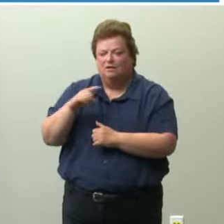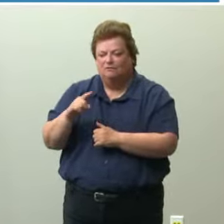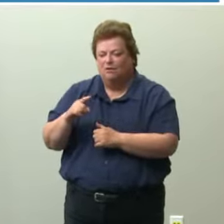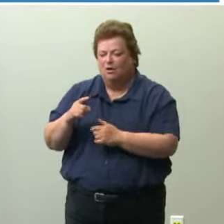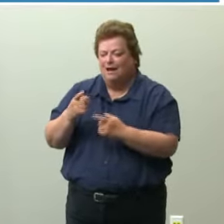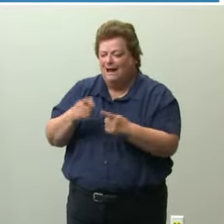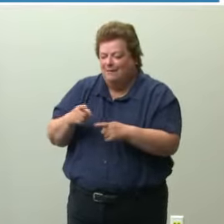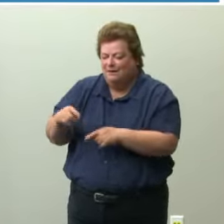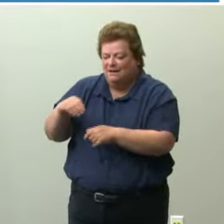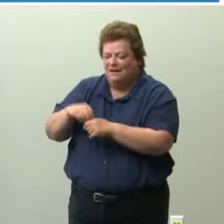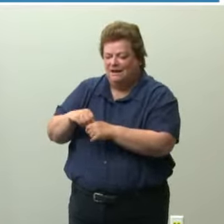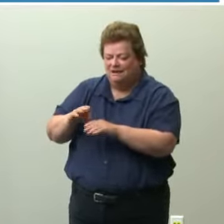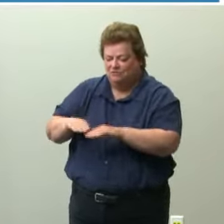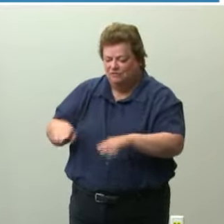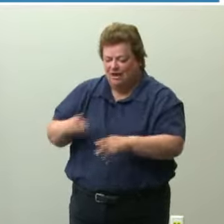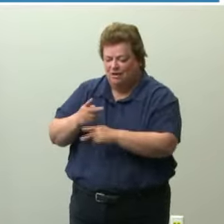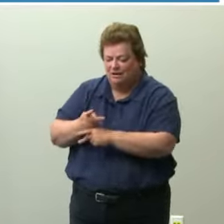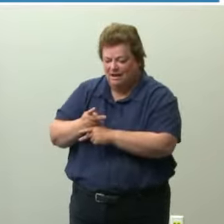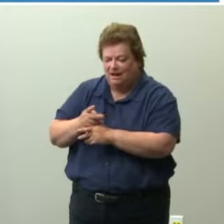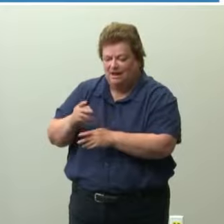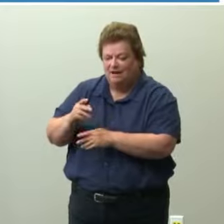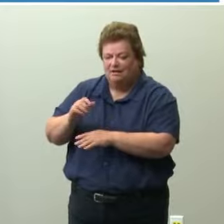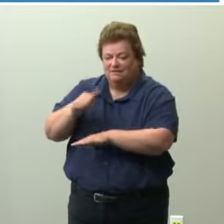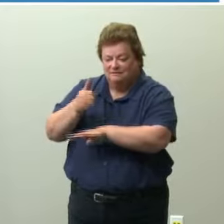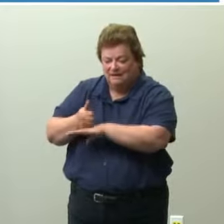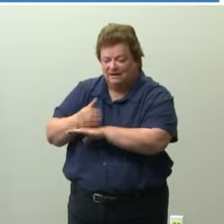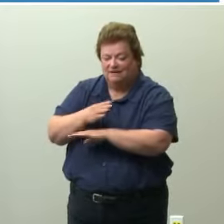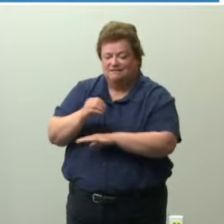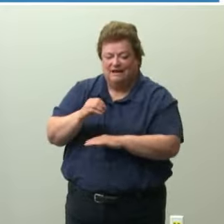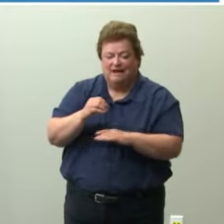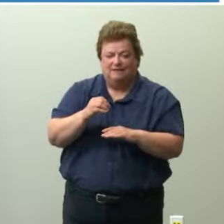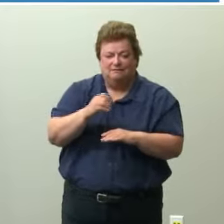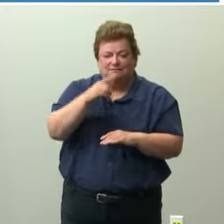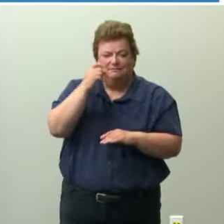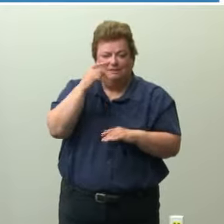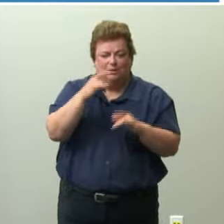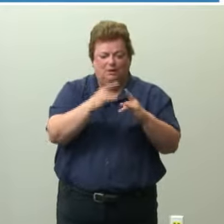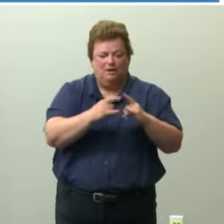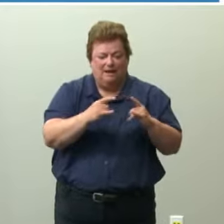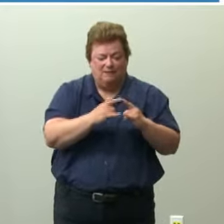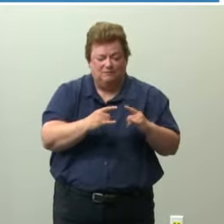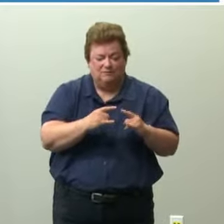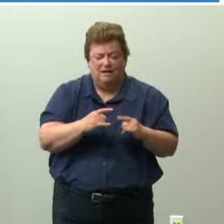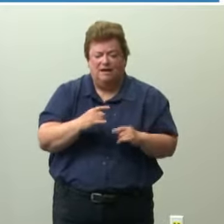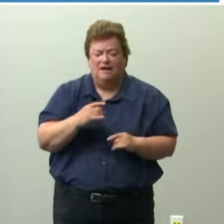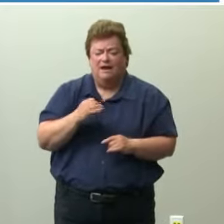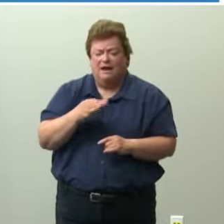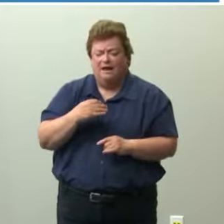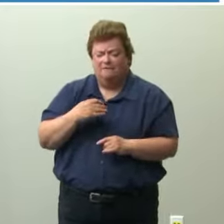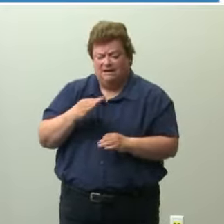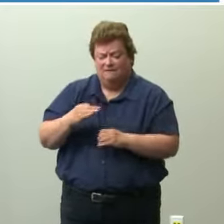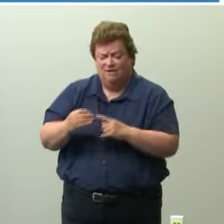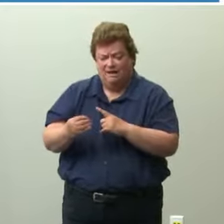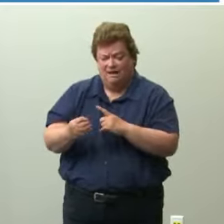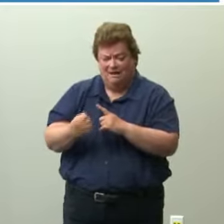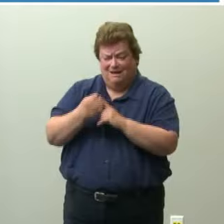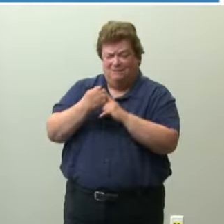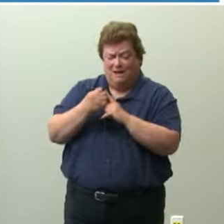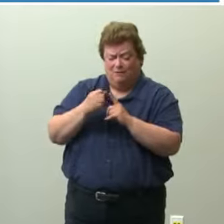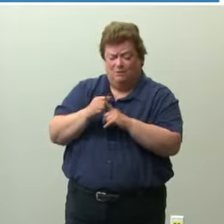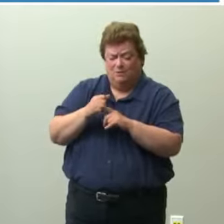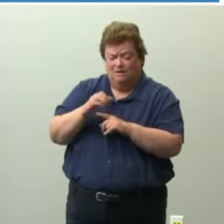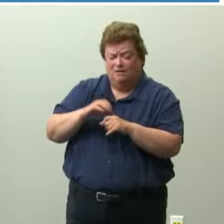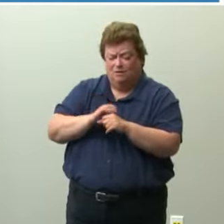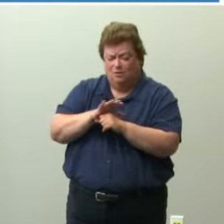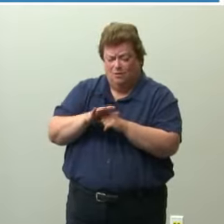care settings and summer camps. While the age groups generally have less severe symptoms if they are infected, we are seeing some